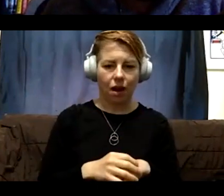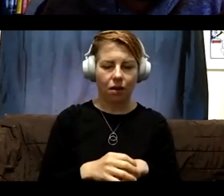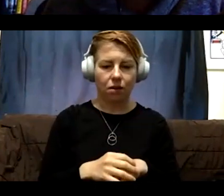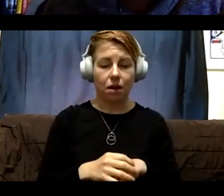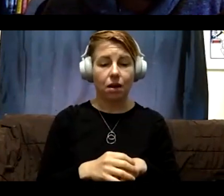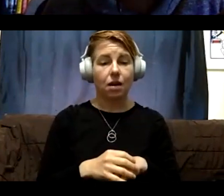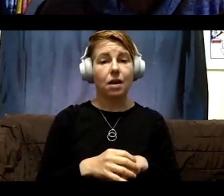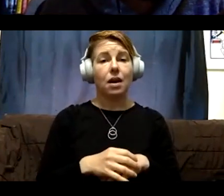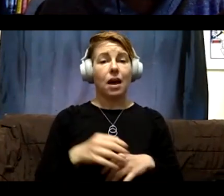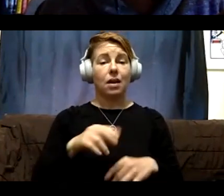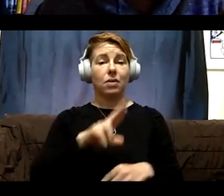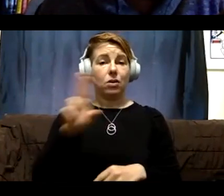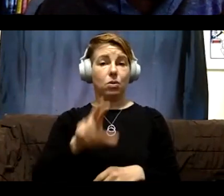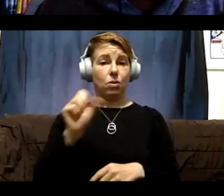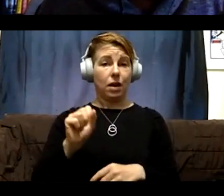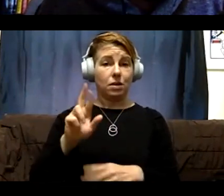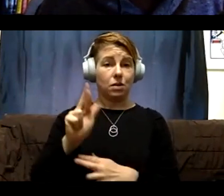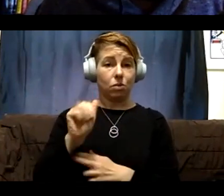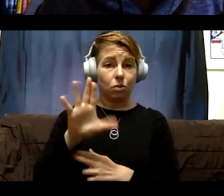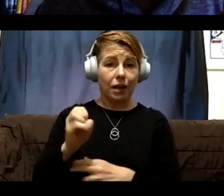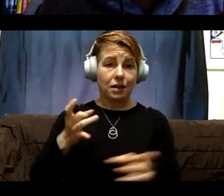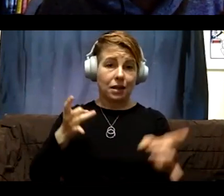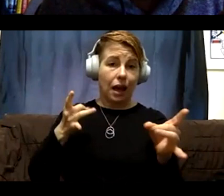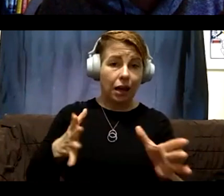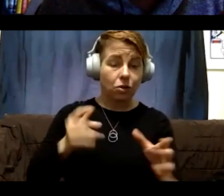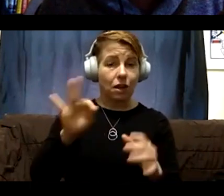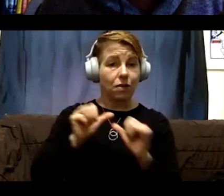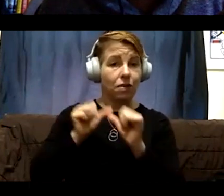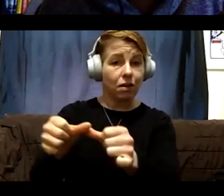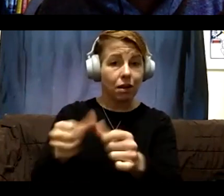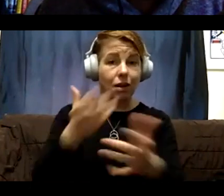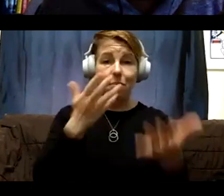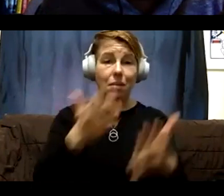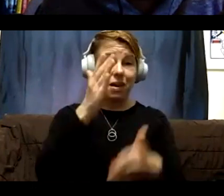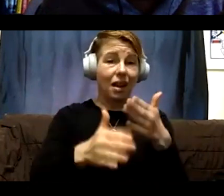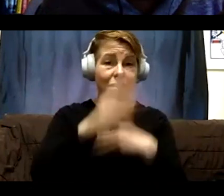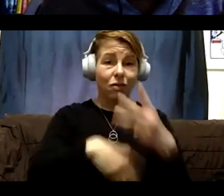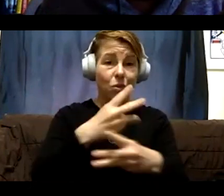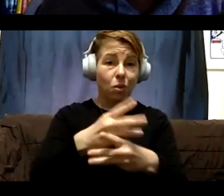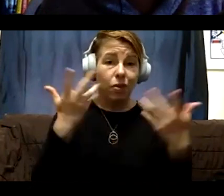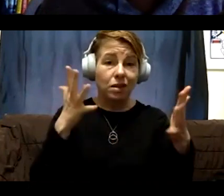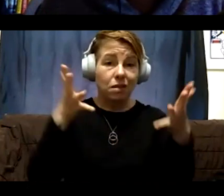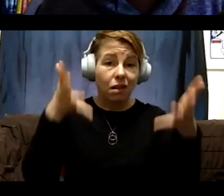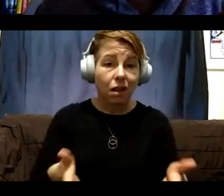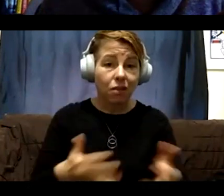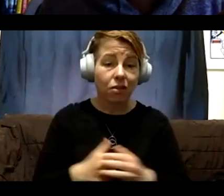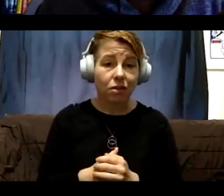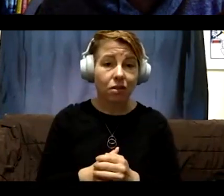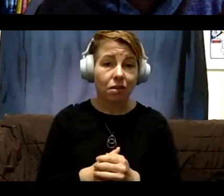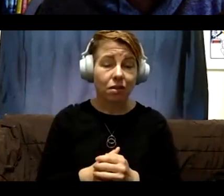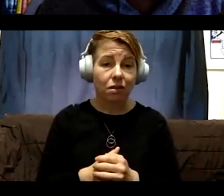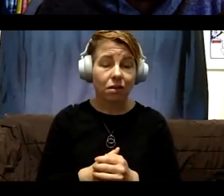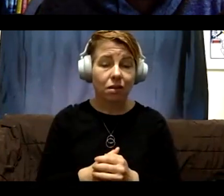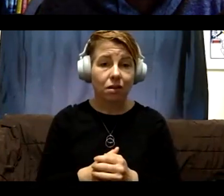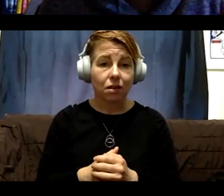hatred in the United States persists, then maybe apocalypse is all there is. I do not believe we can stop